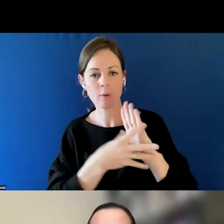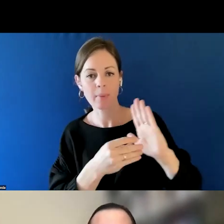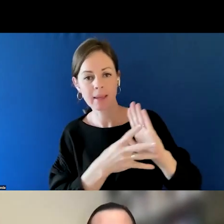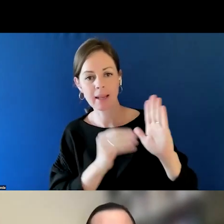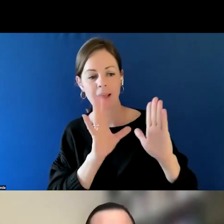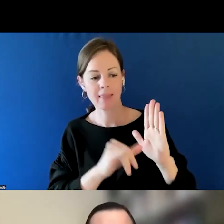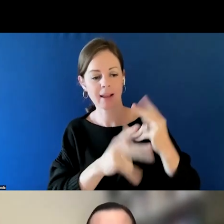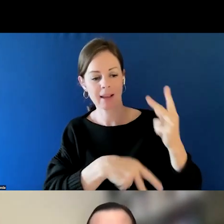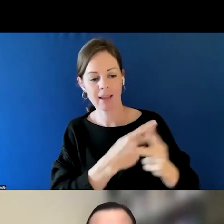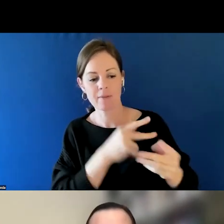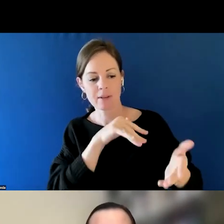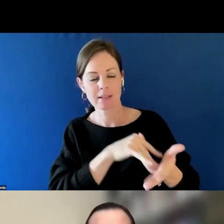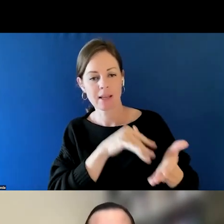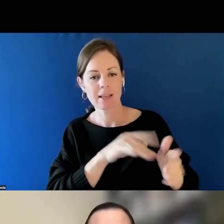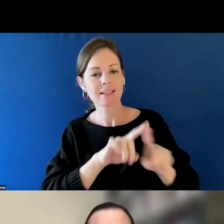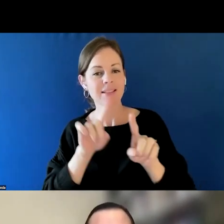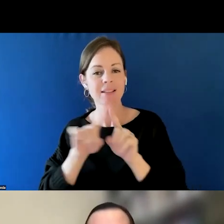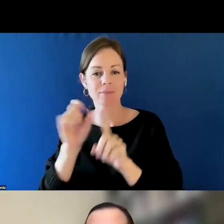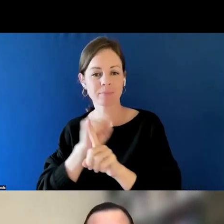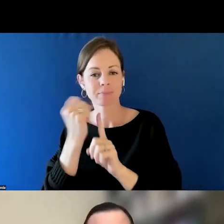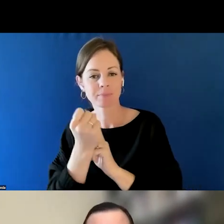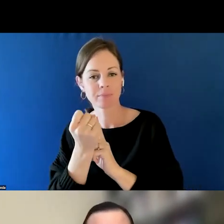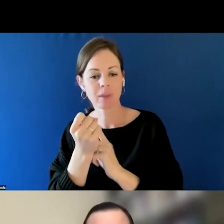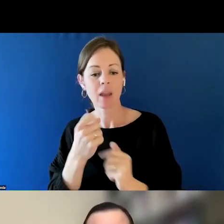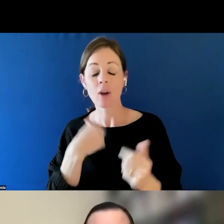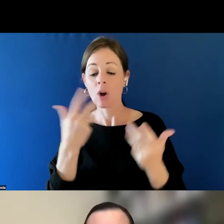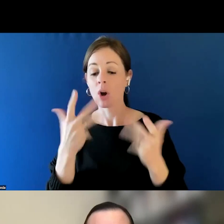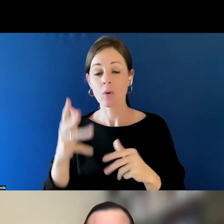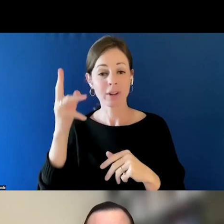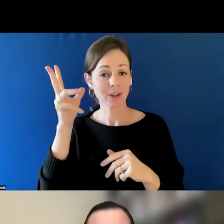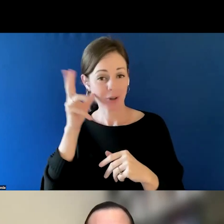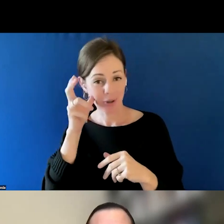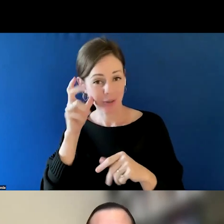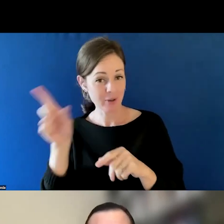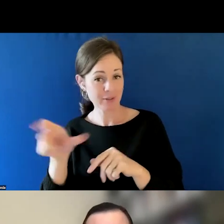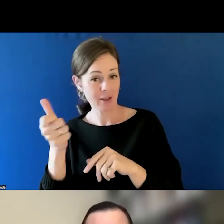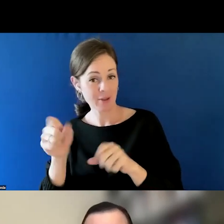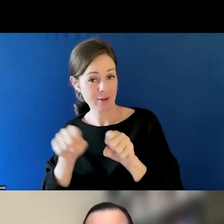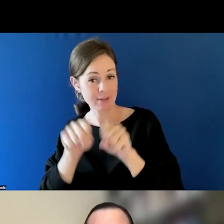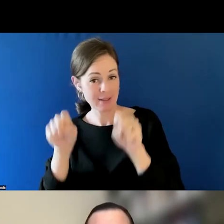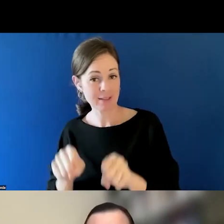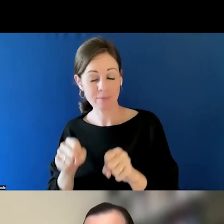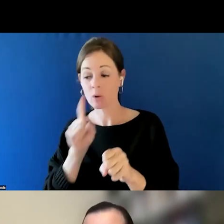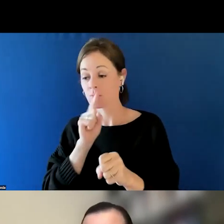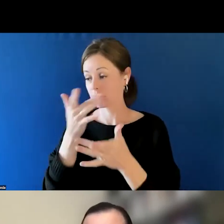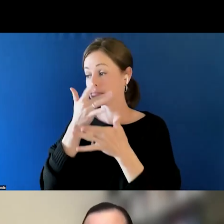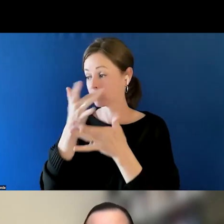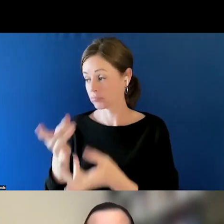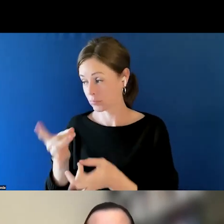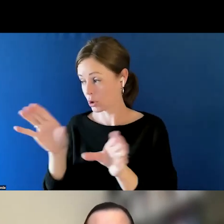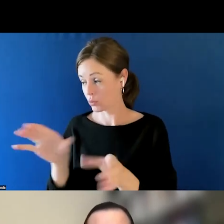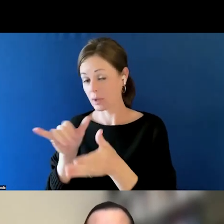that in multiple different settings. So I've been pleased to already hear that there are some other systems that are interested in conducting a